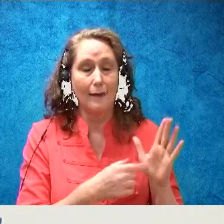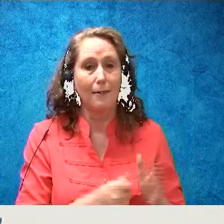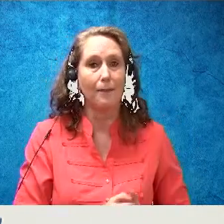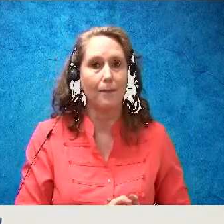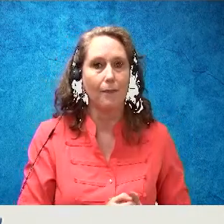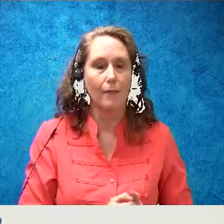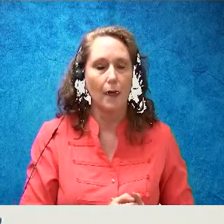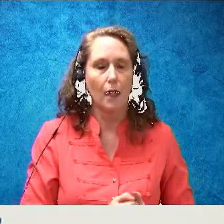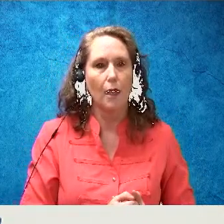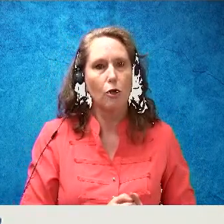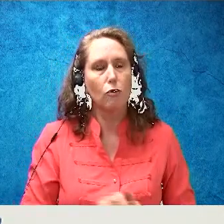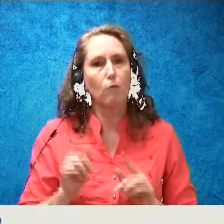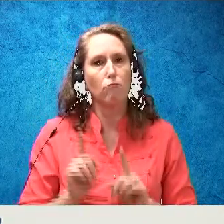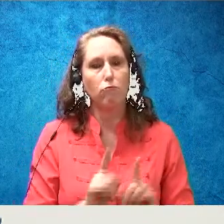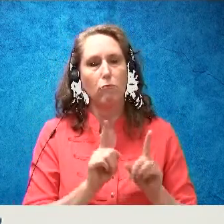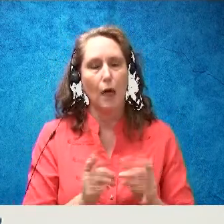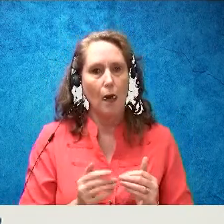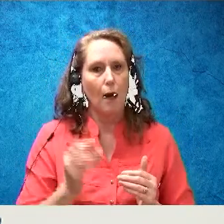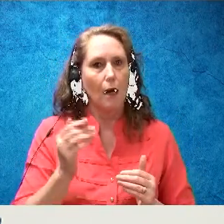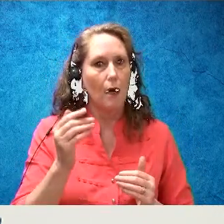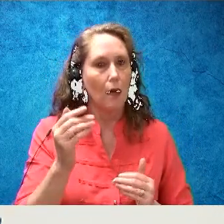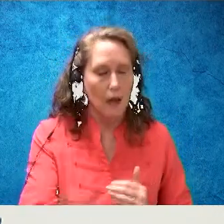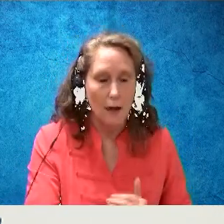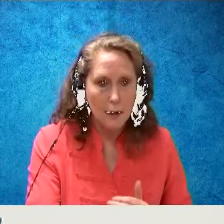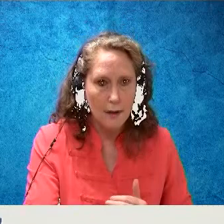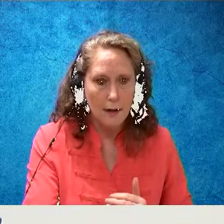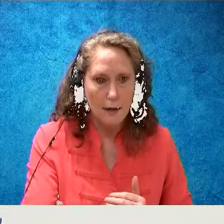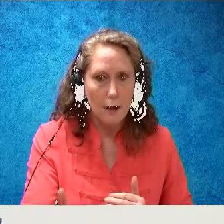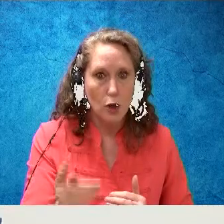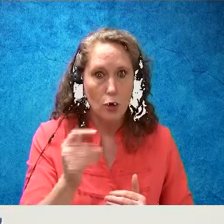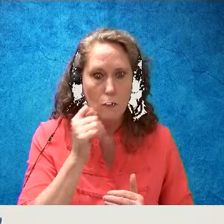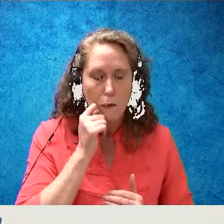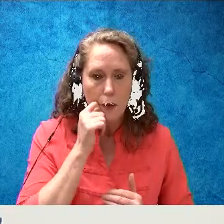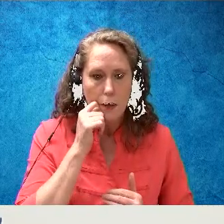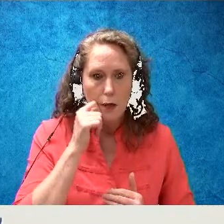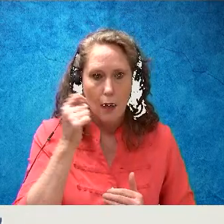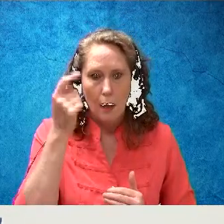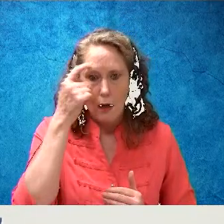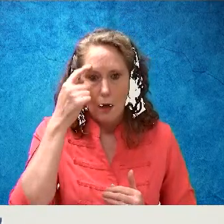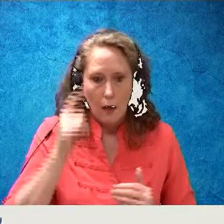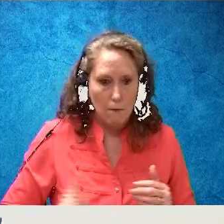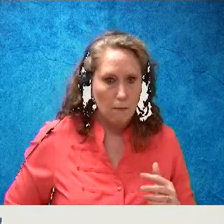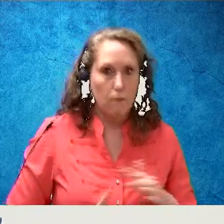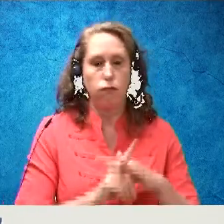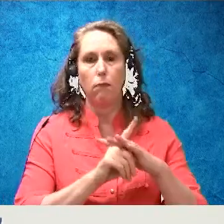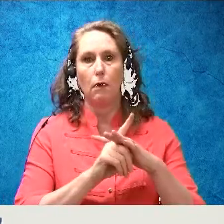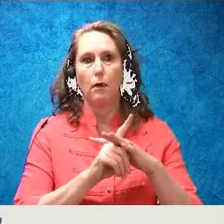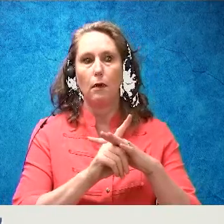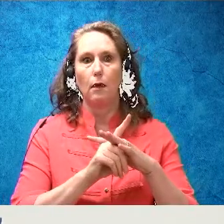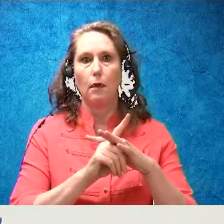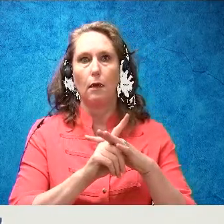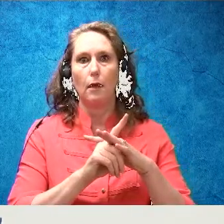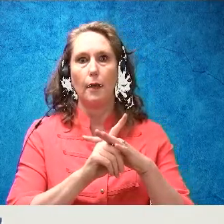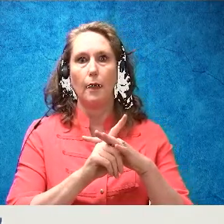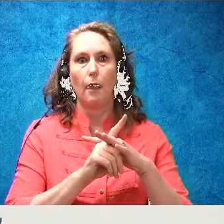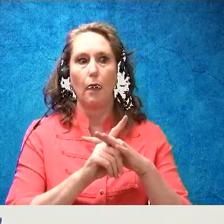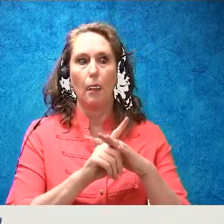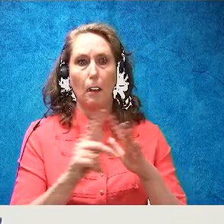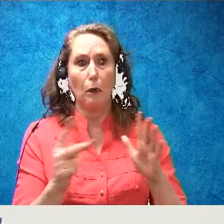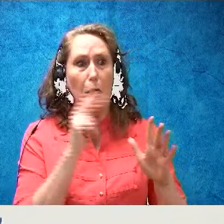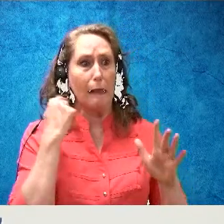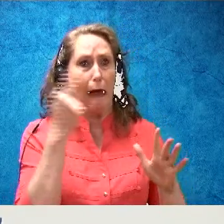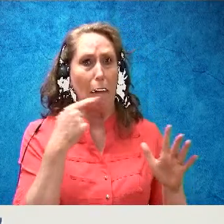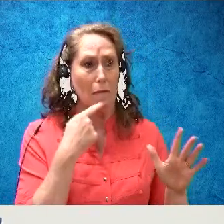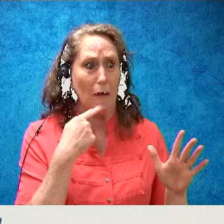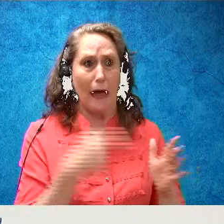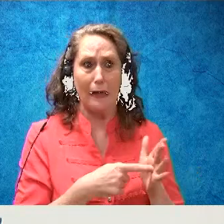But a block or so later, Trixie realized something. Look at that face. That's